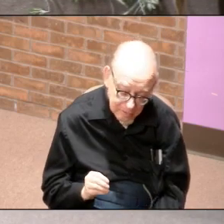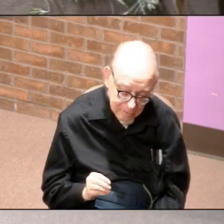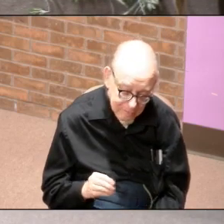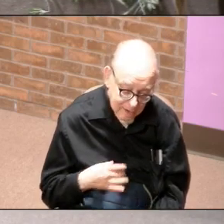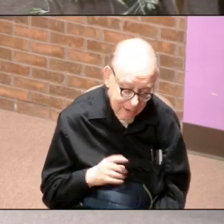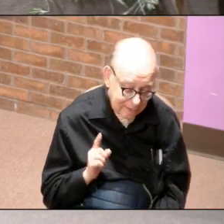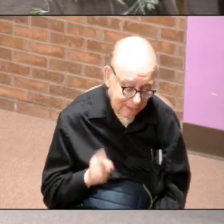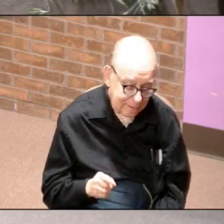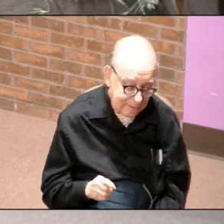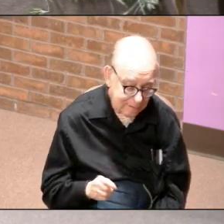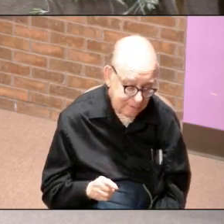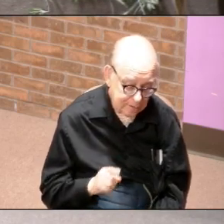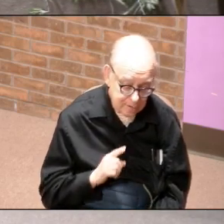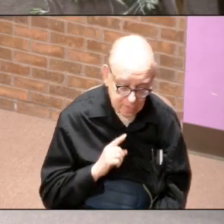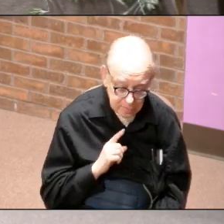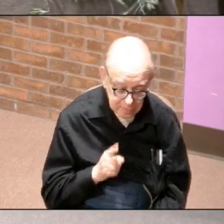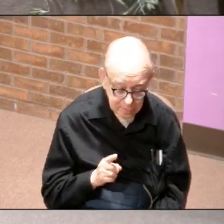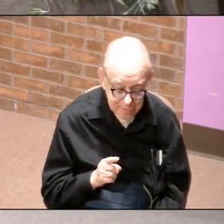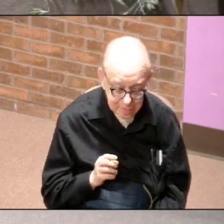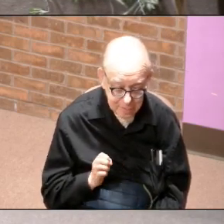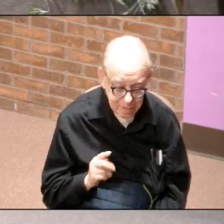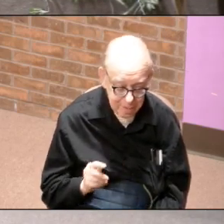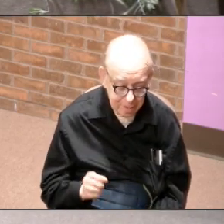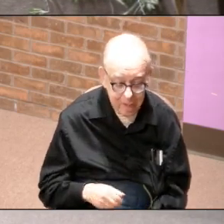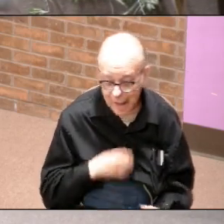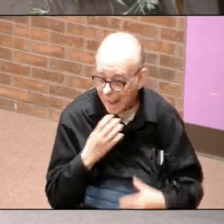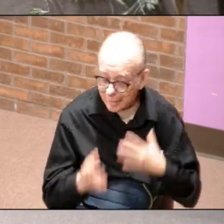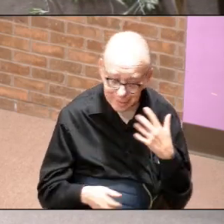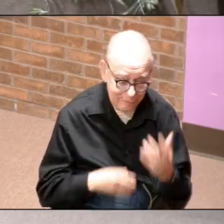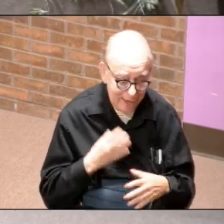I like you. You're really, really, really neat. It's going to be,